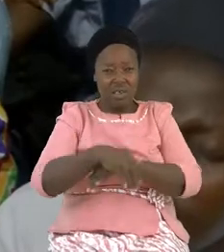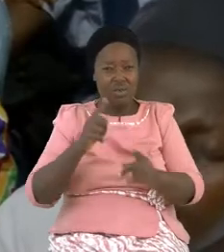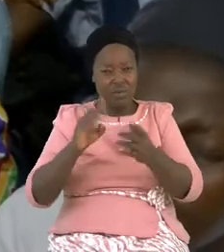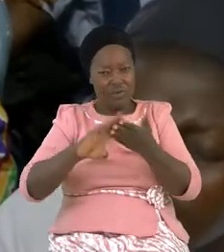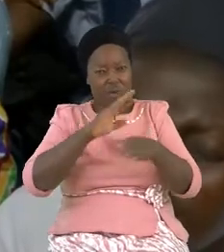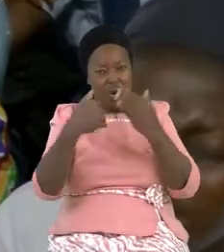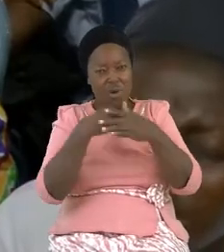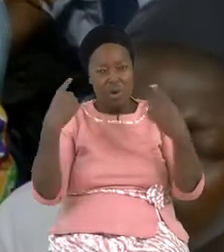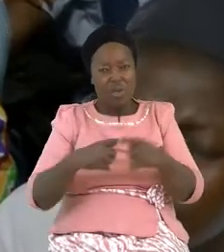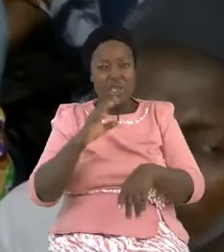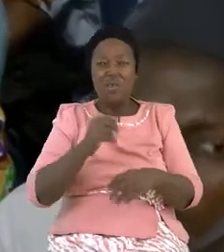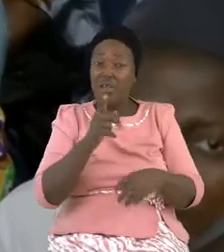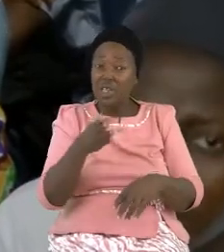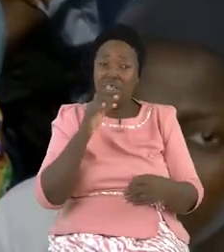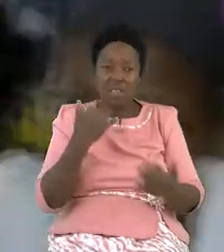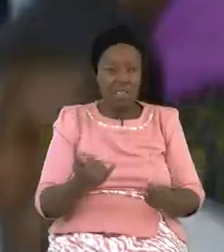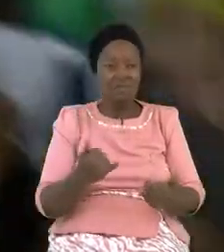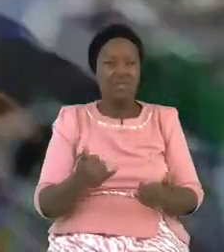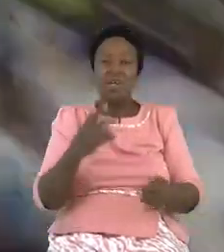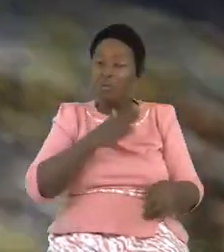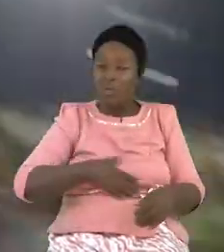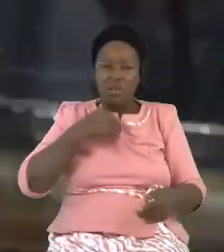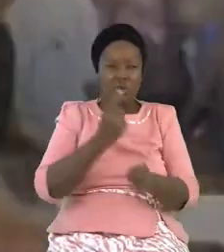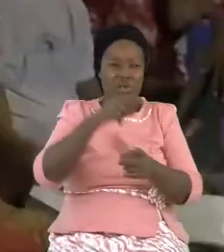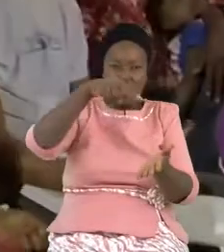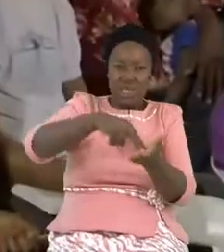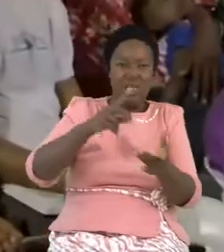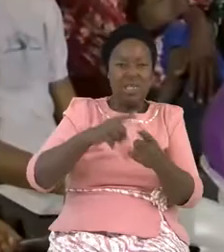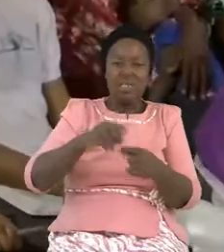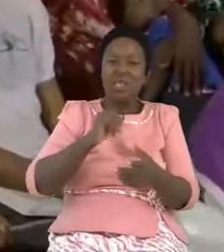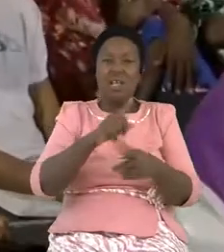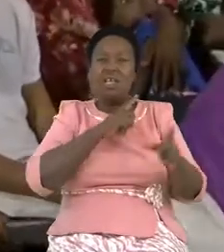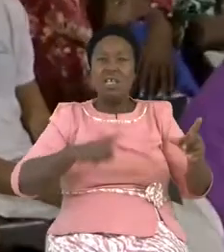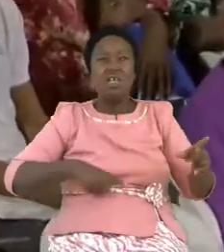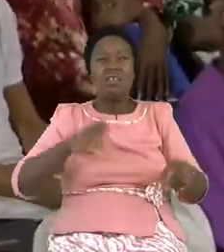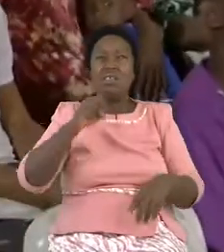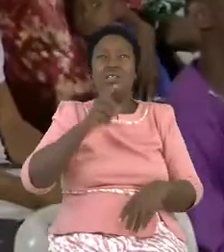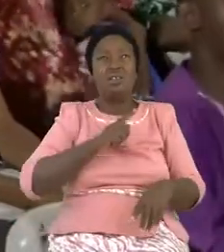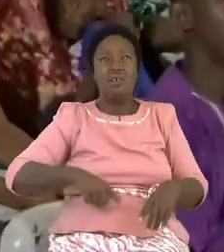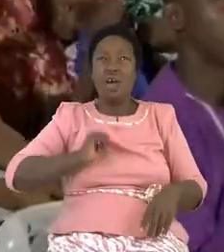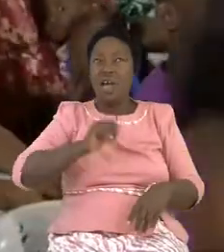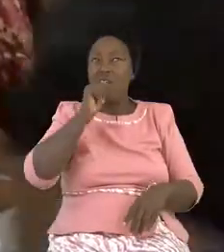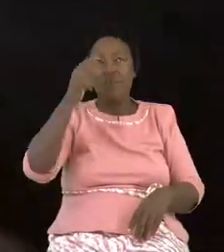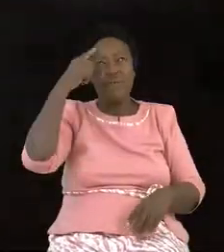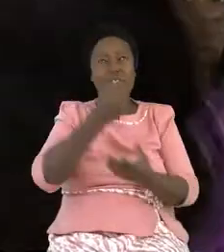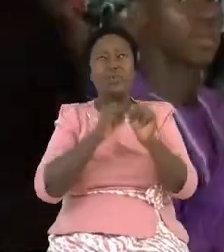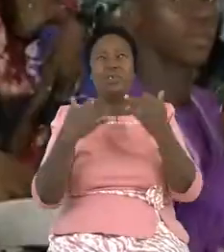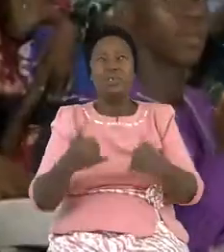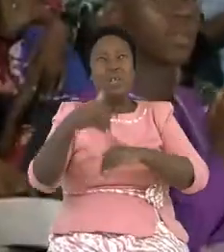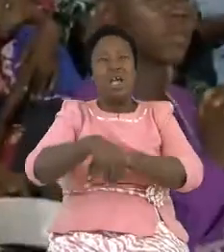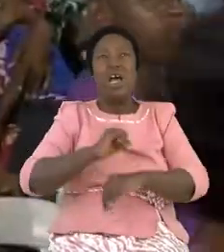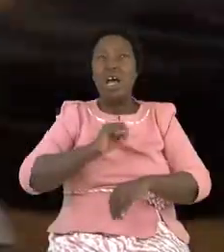Can you stand up there and say, yes, Lord, I am a candidate for the forgiveness of the Lord. I am a candidate